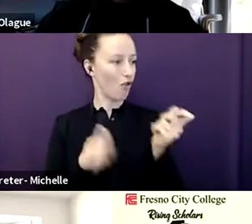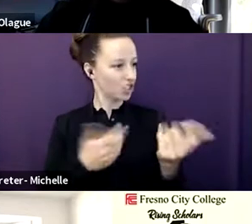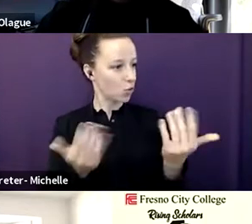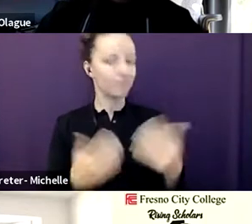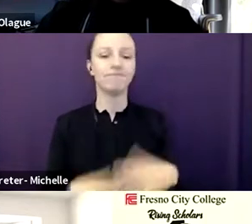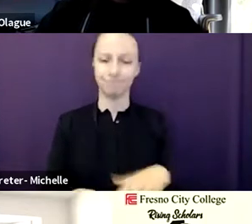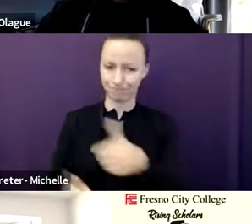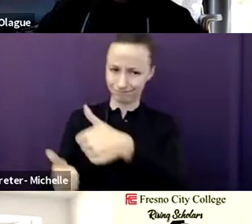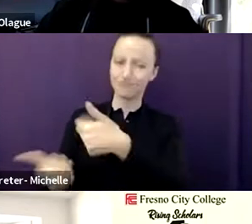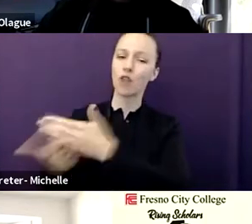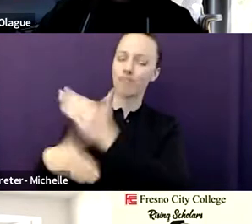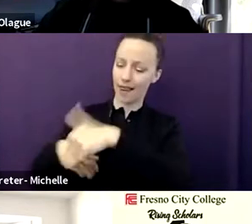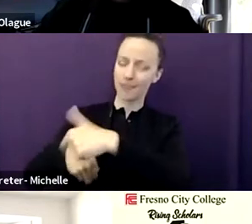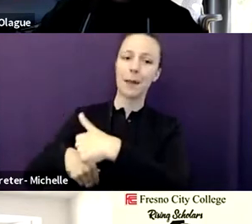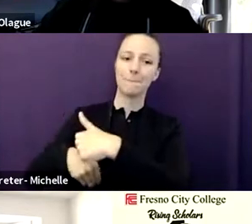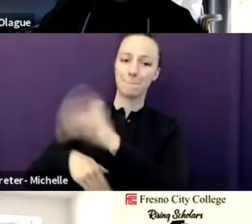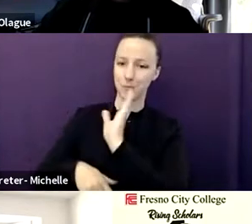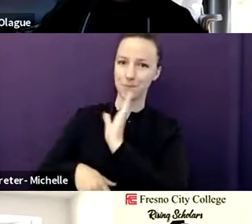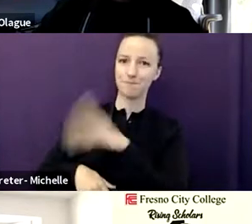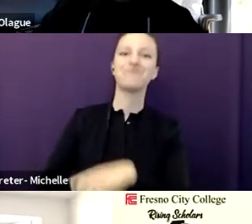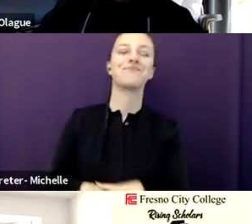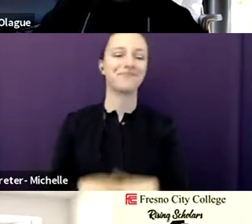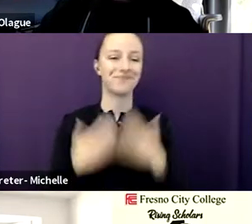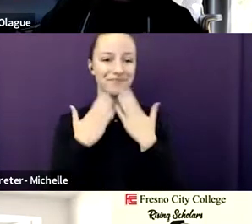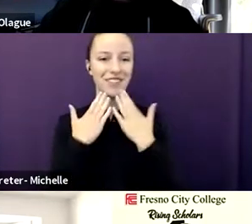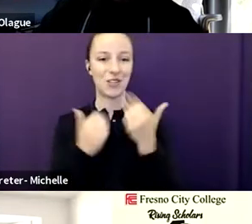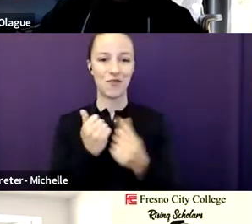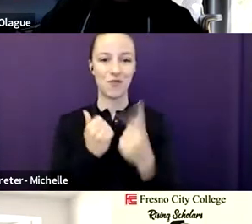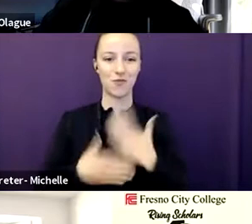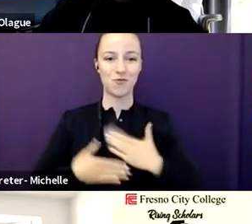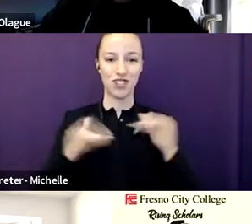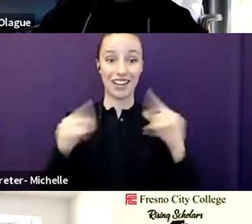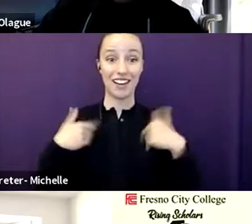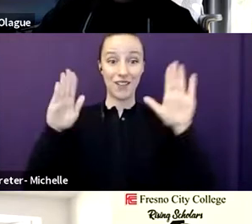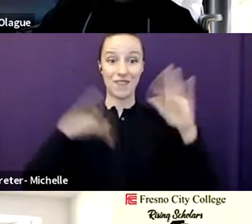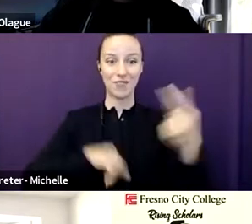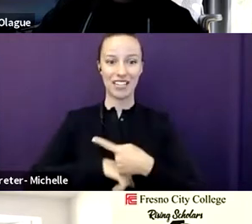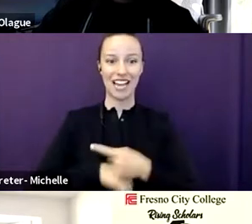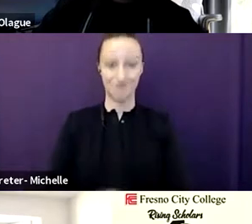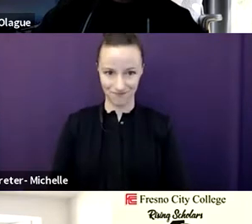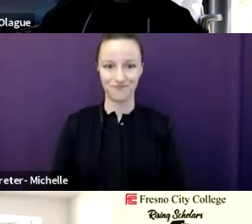All right. Next time for sure. For sure, man. Thank you. Thank you, everybody. Appreciate it. Have a great day.